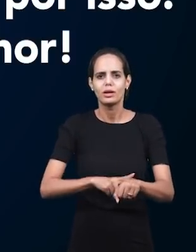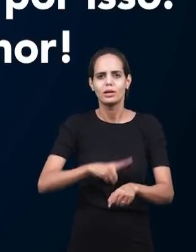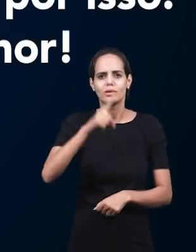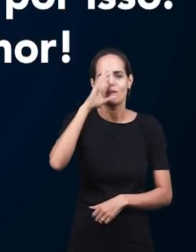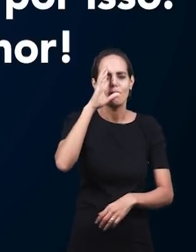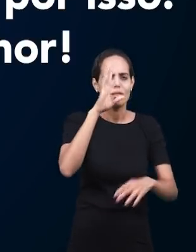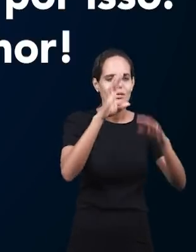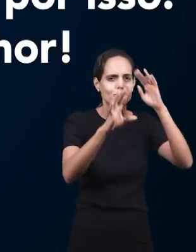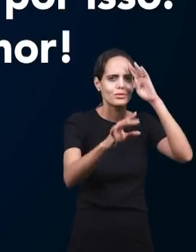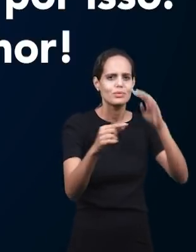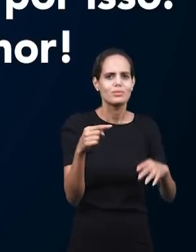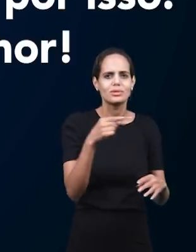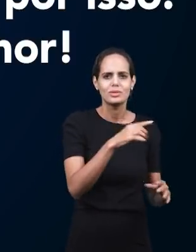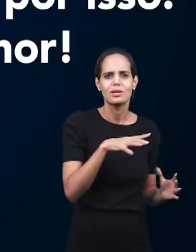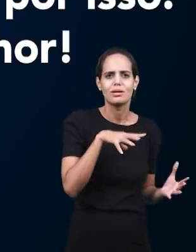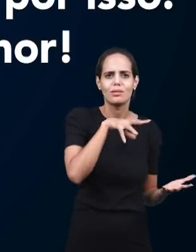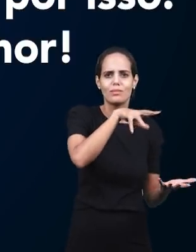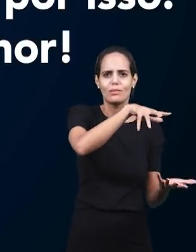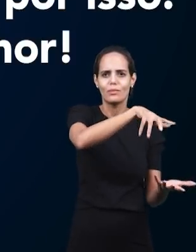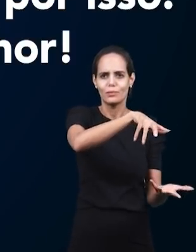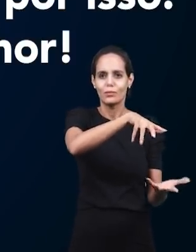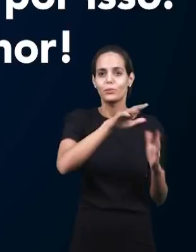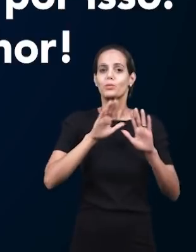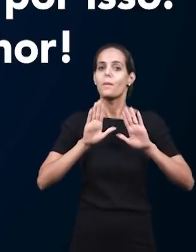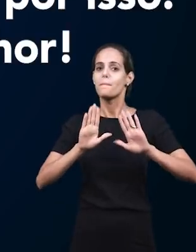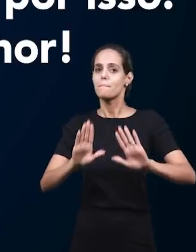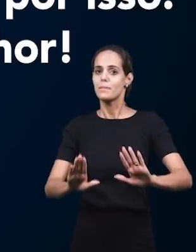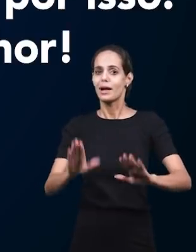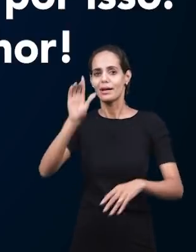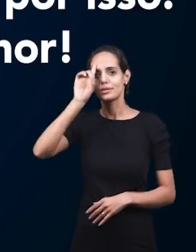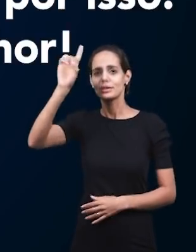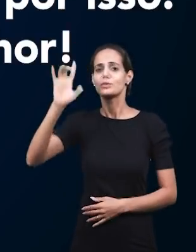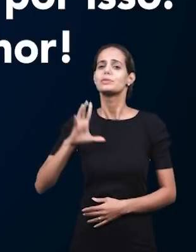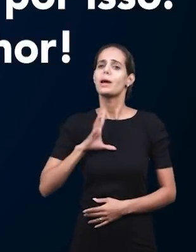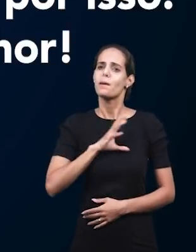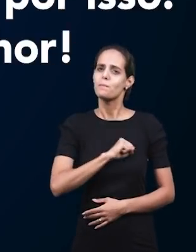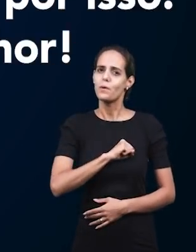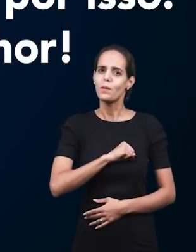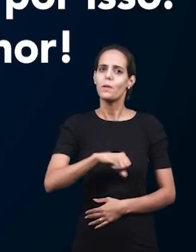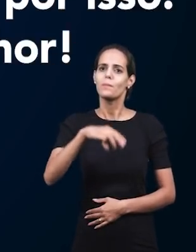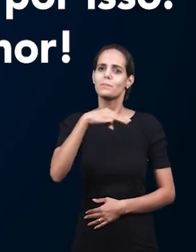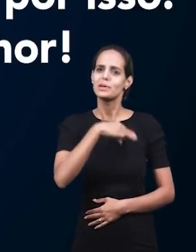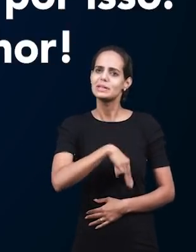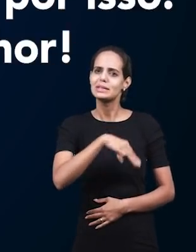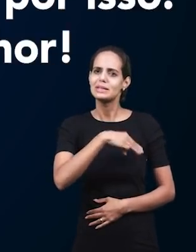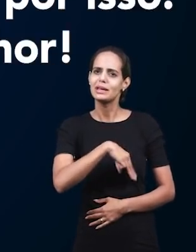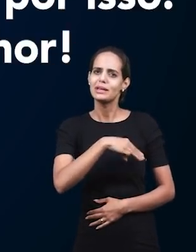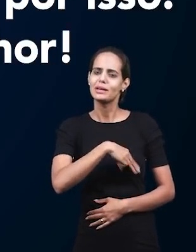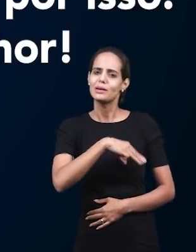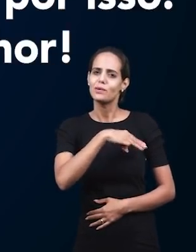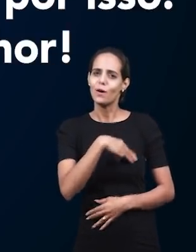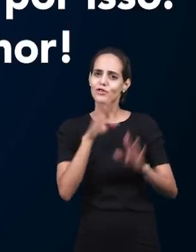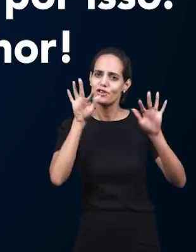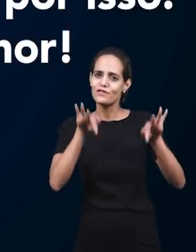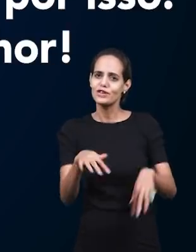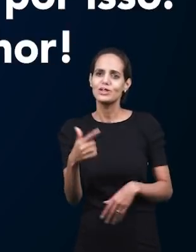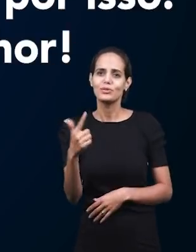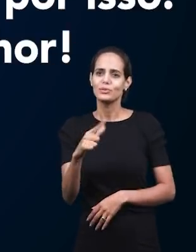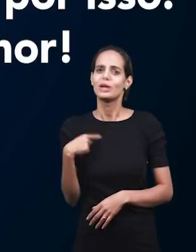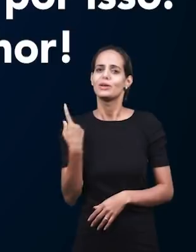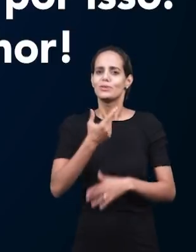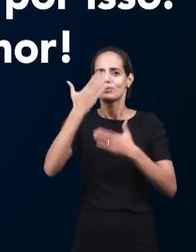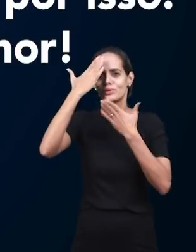delusion that the youth goes through. But God is love, and his mercies are